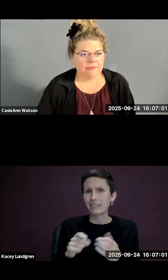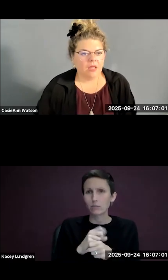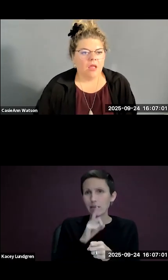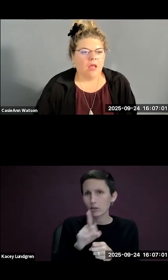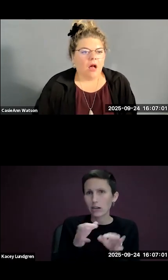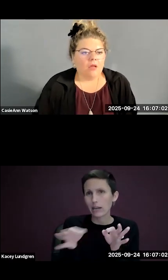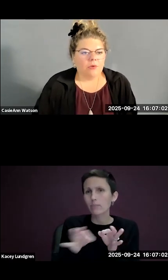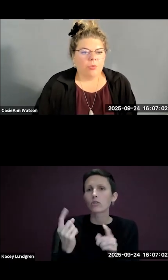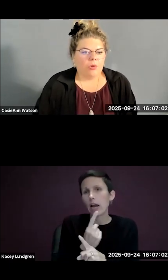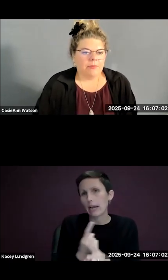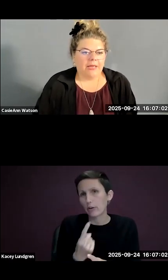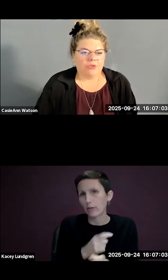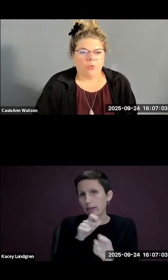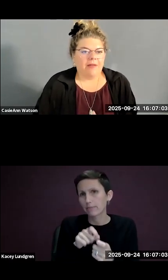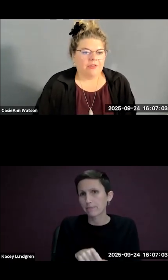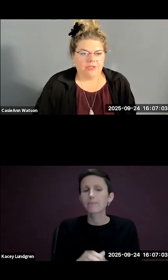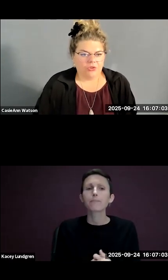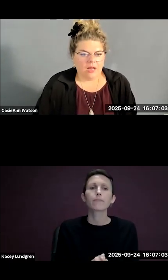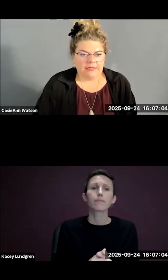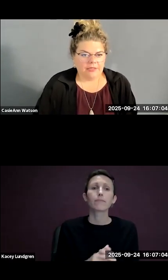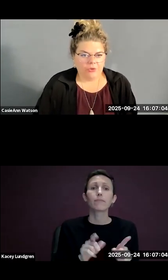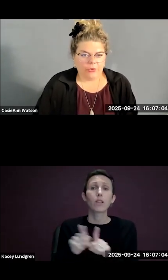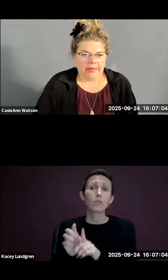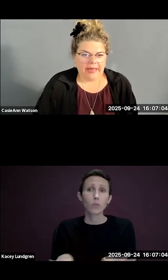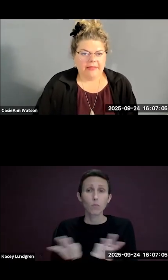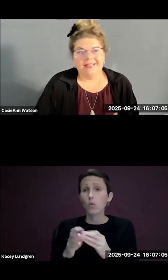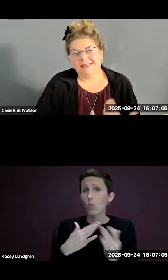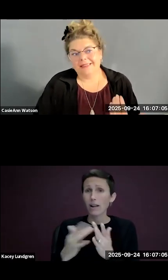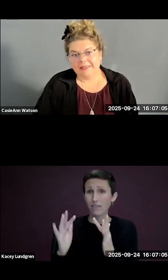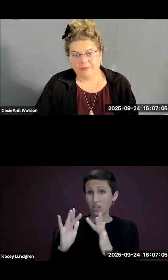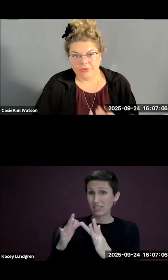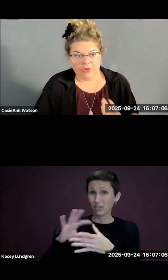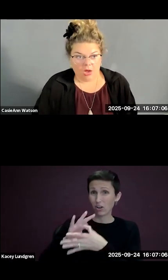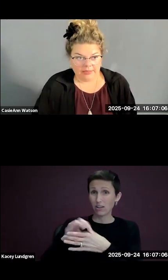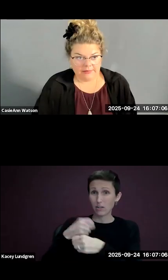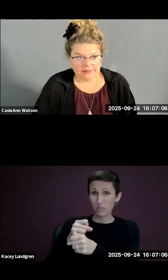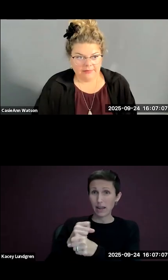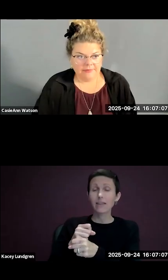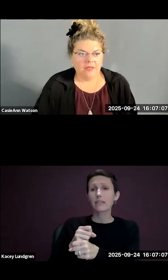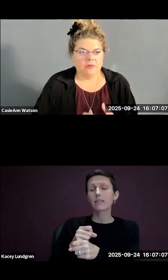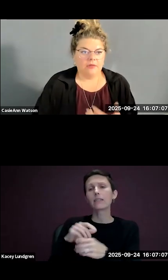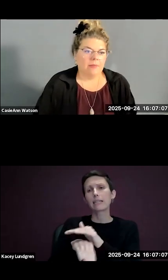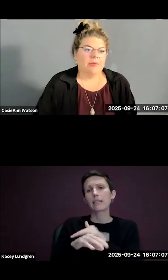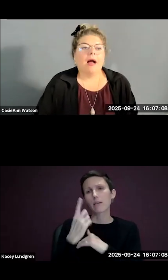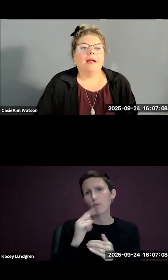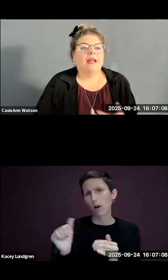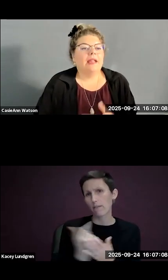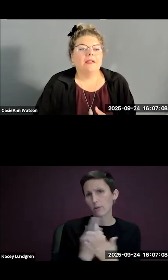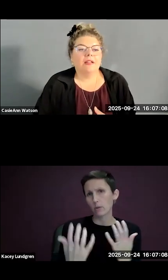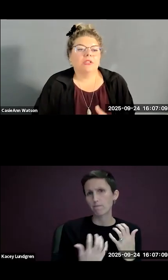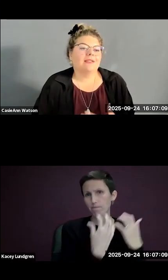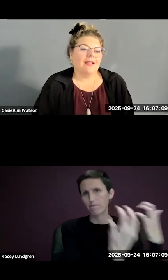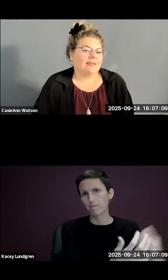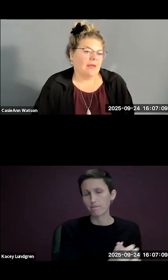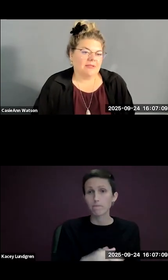accuracy. Also important to make sure whatever digital content you create that is accessible to your audience. So keep in mind